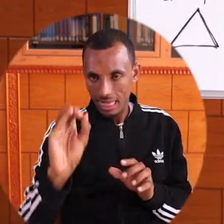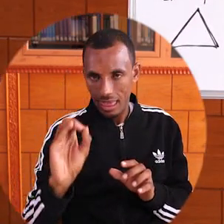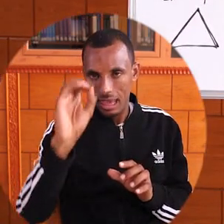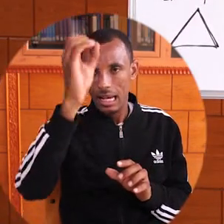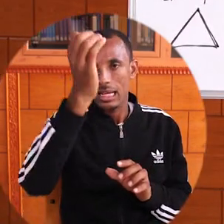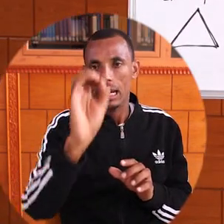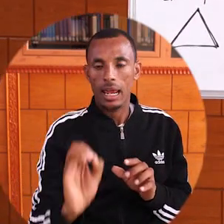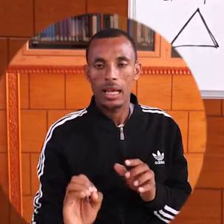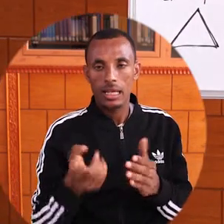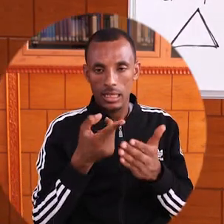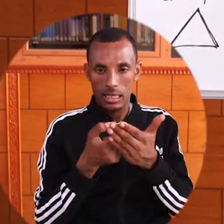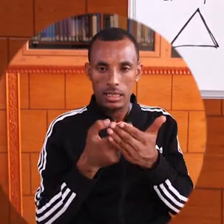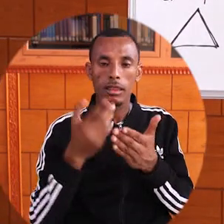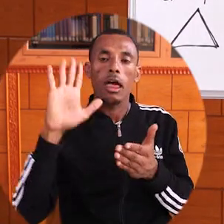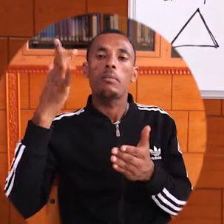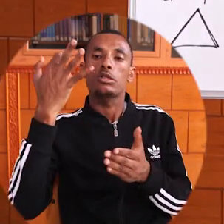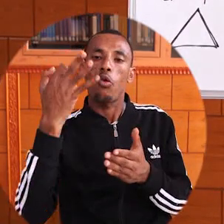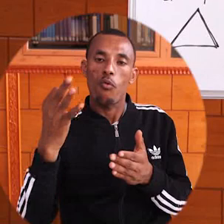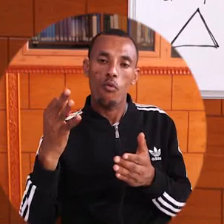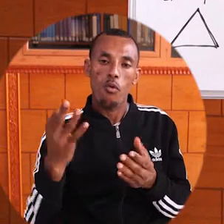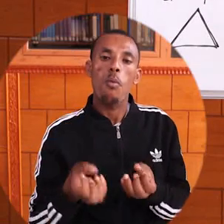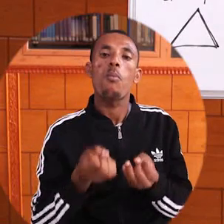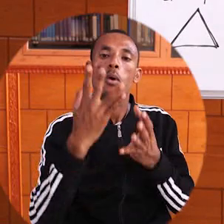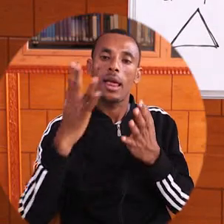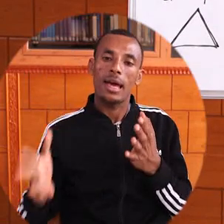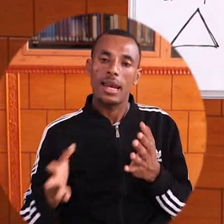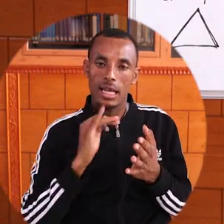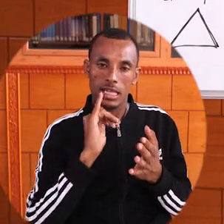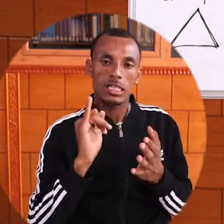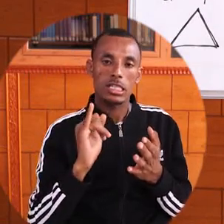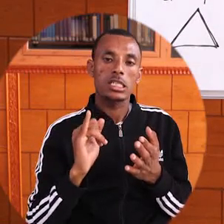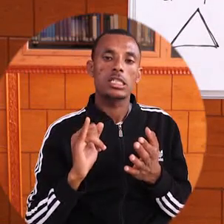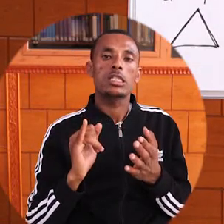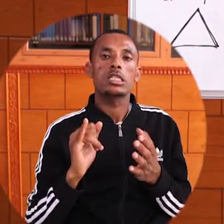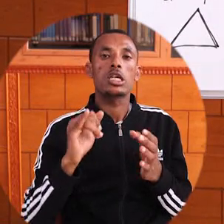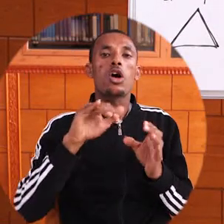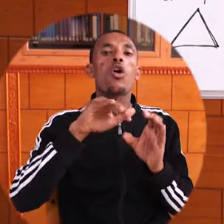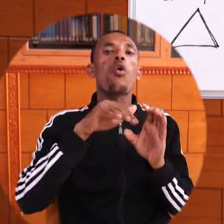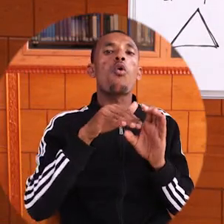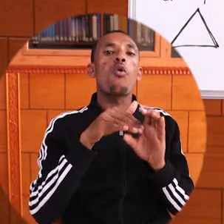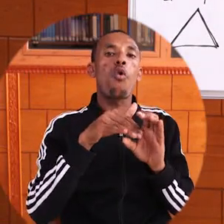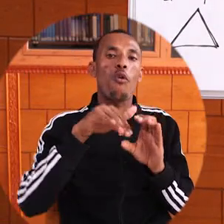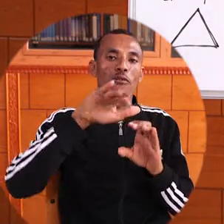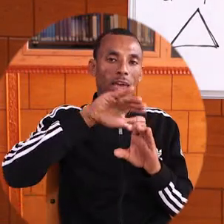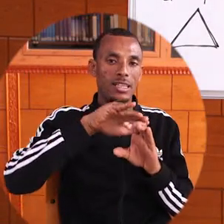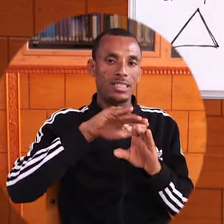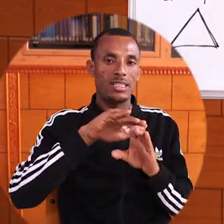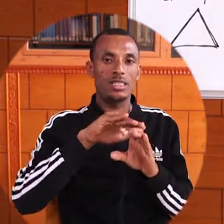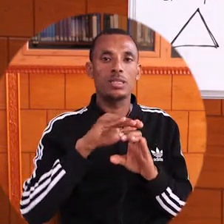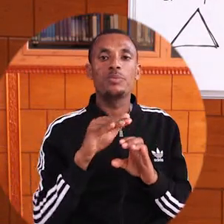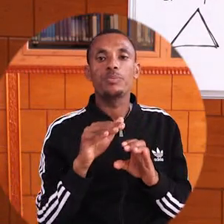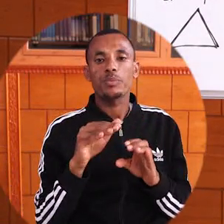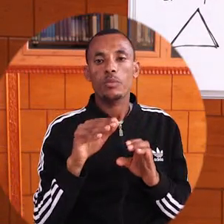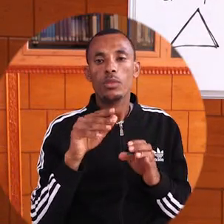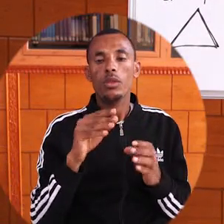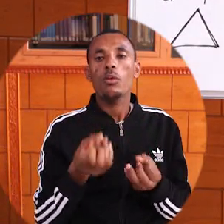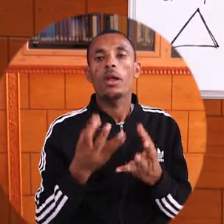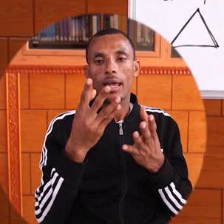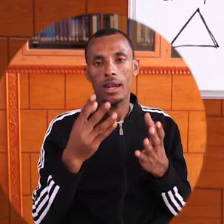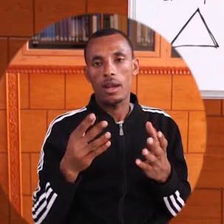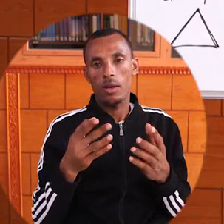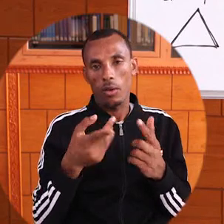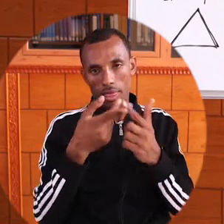180 degree. So this type of polygon is a convex polygon. A concave polygon is a polygon, a